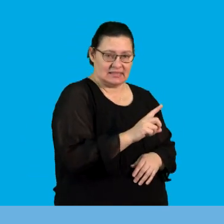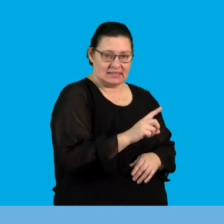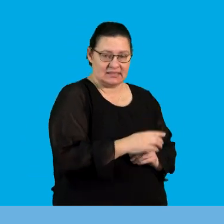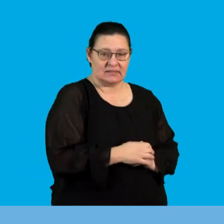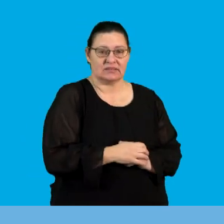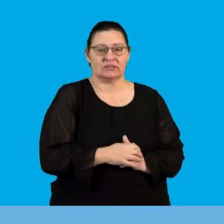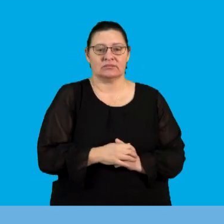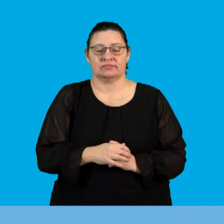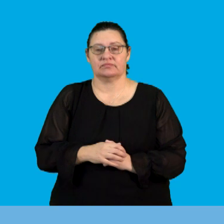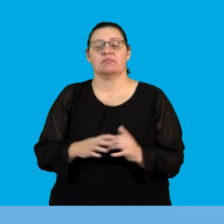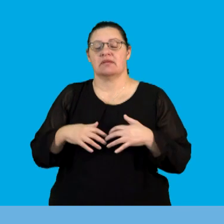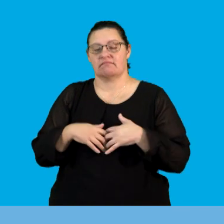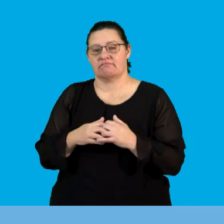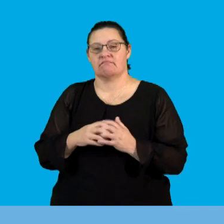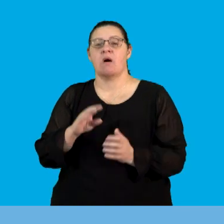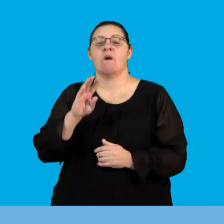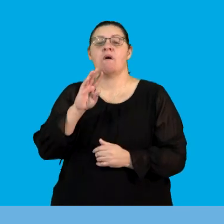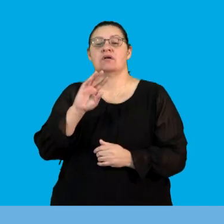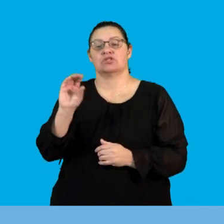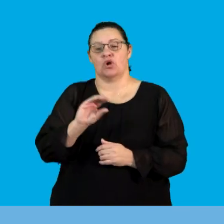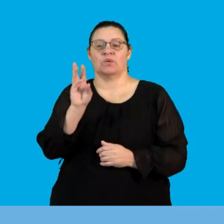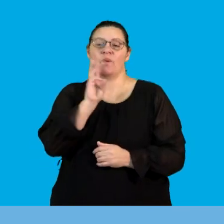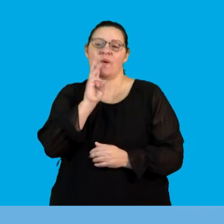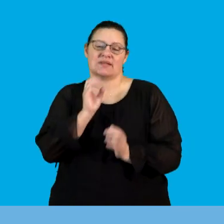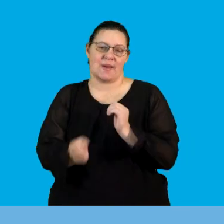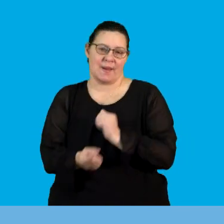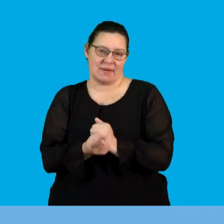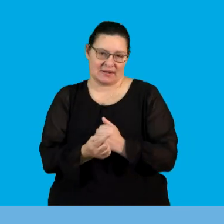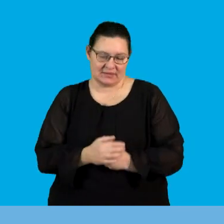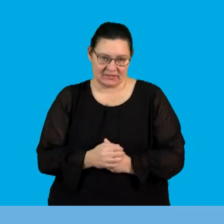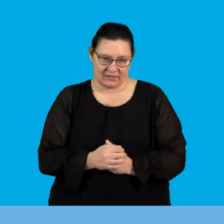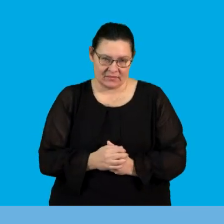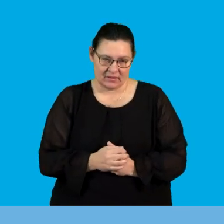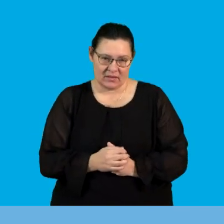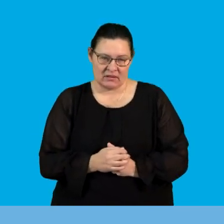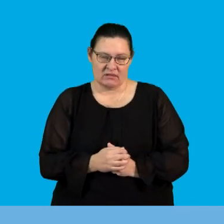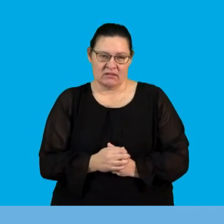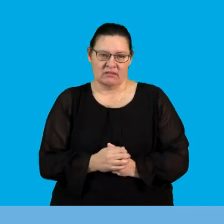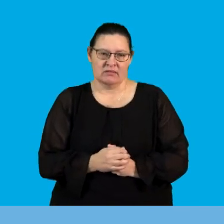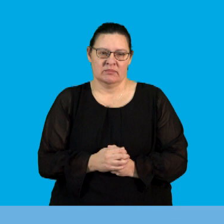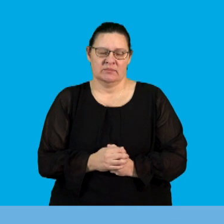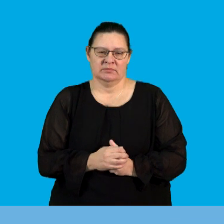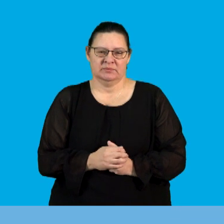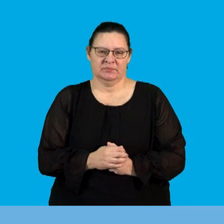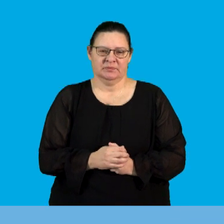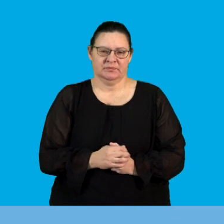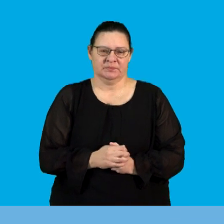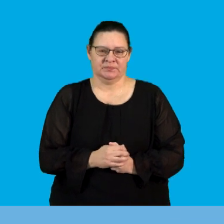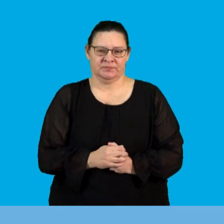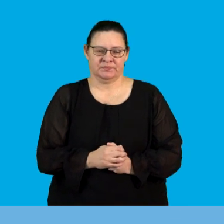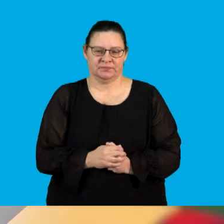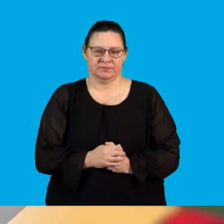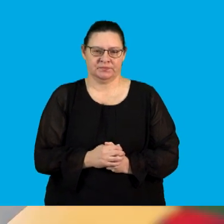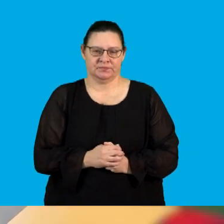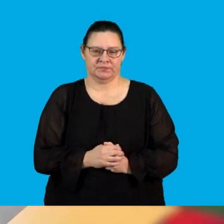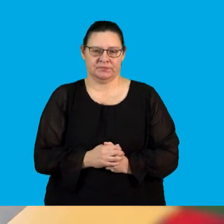so a salt and water will be formed, as we can see from the general acid-base reaction equation. Acid plus base reacts to